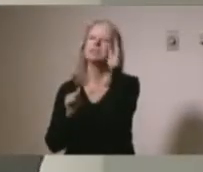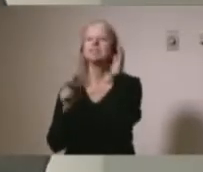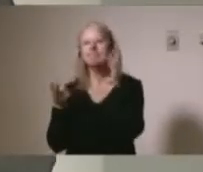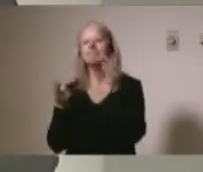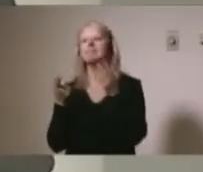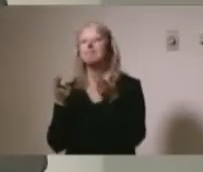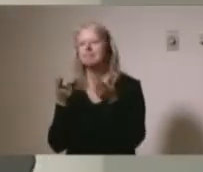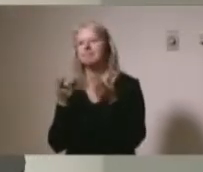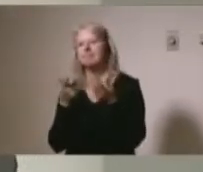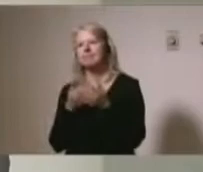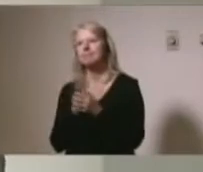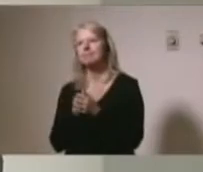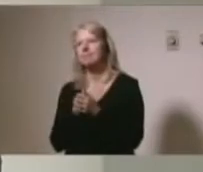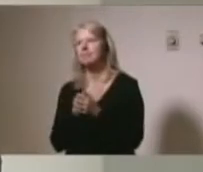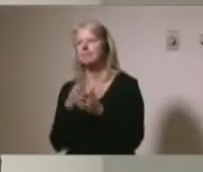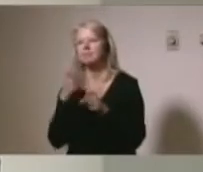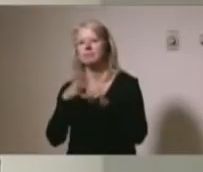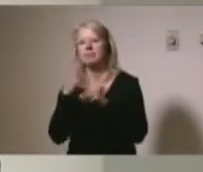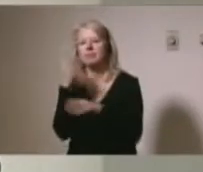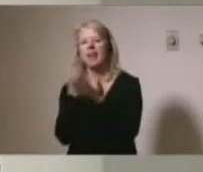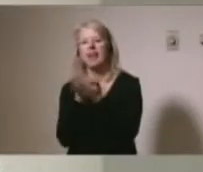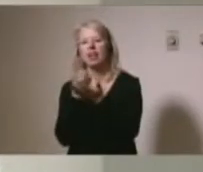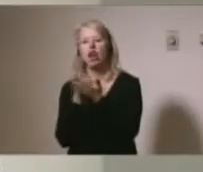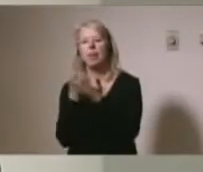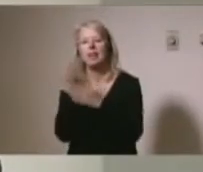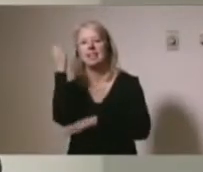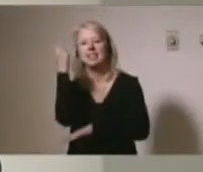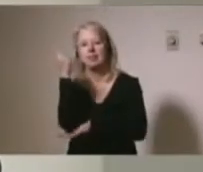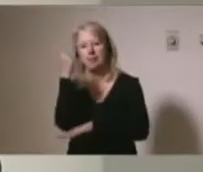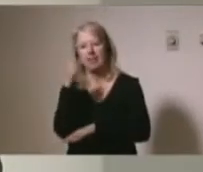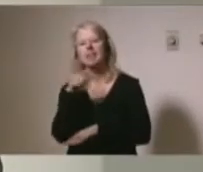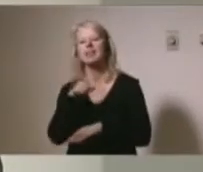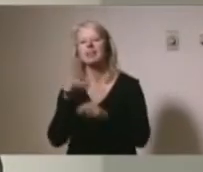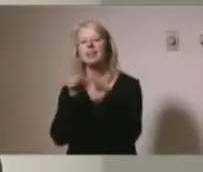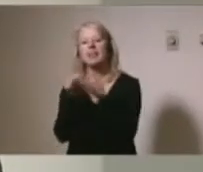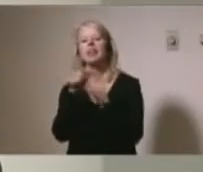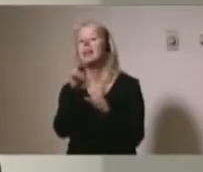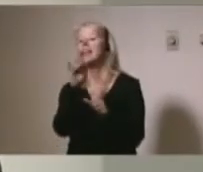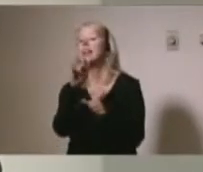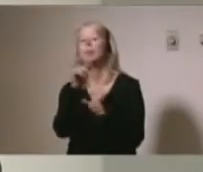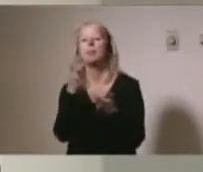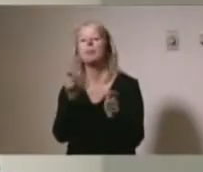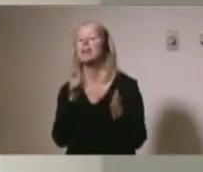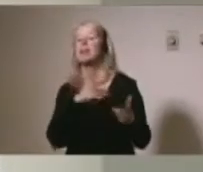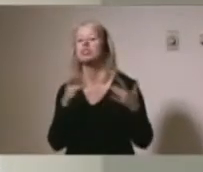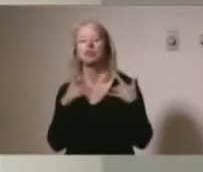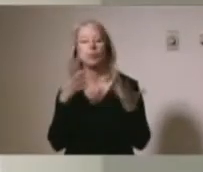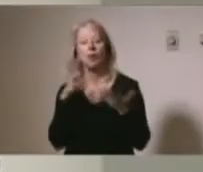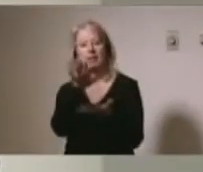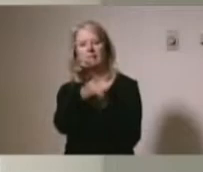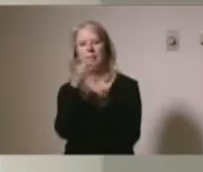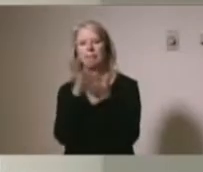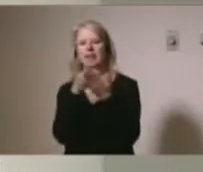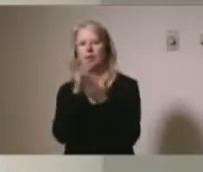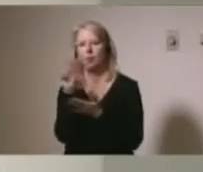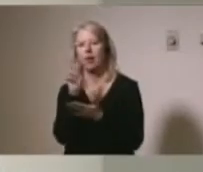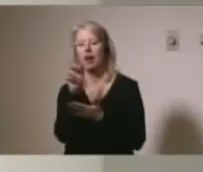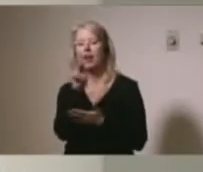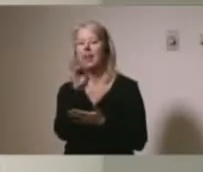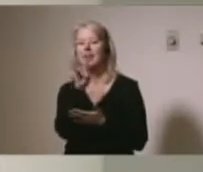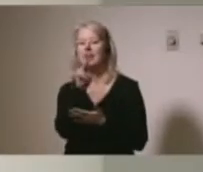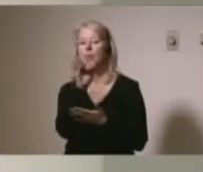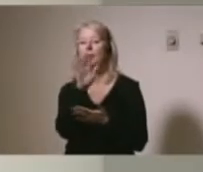Economic sustainability. The biggest concern that Kiwi Bank has is its funding. Kiwi